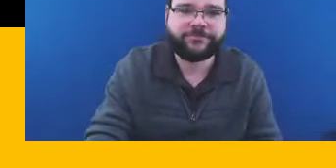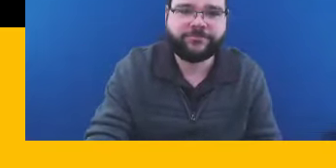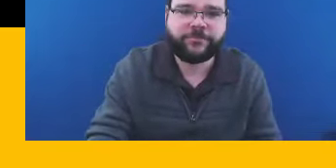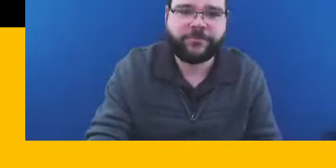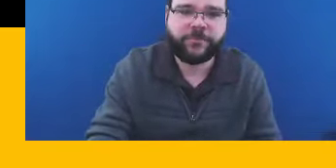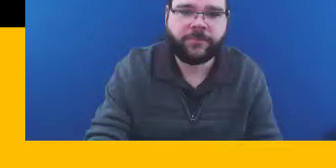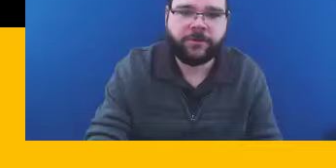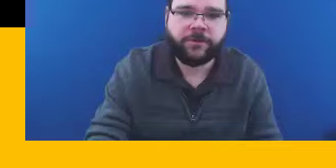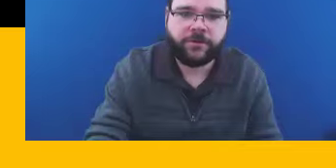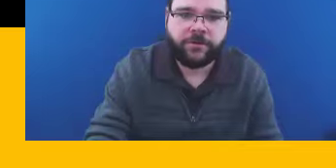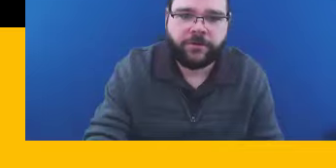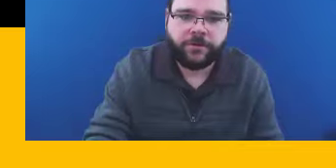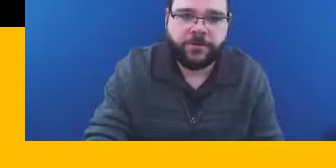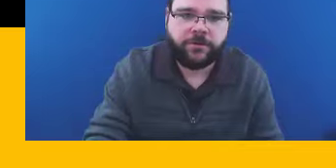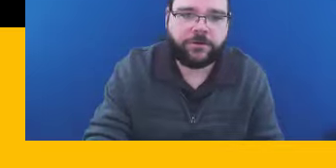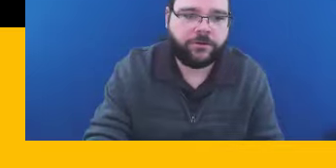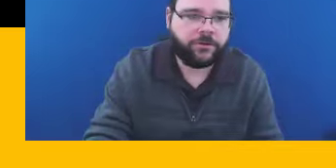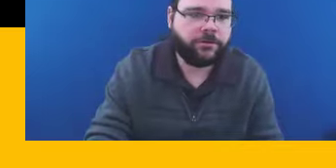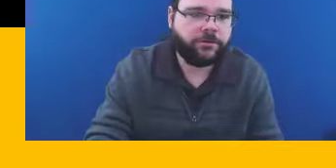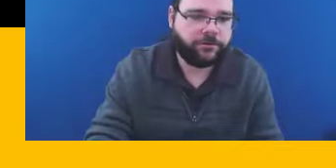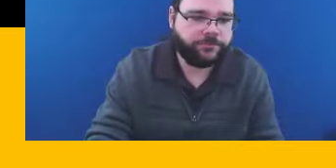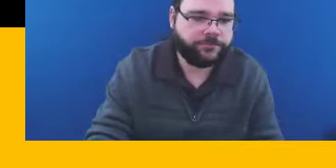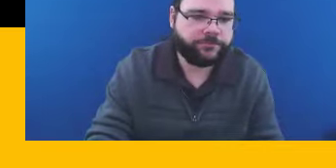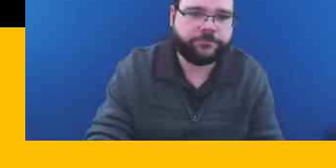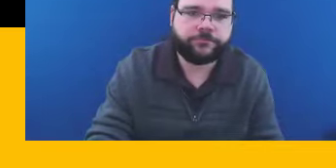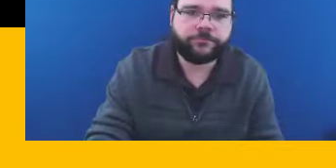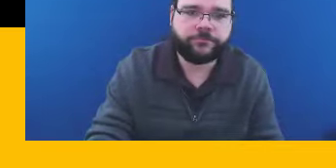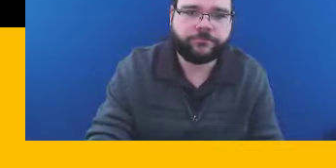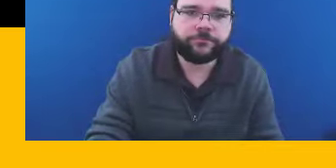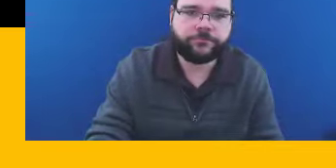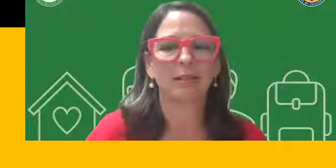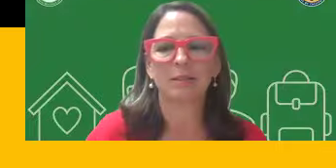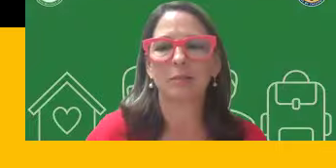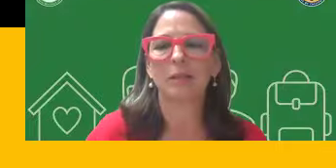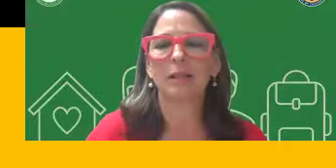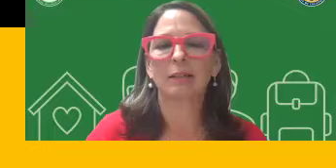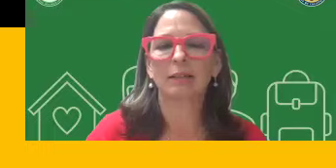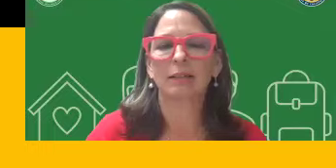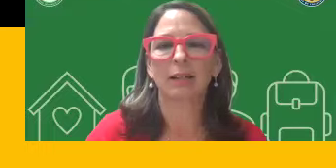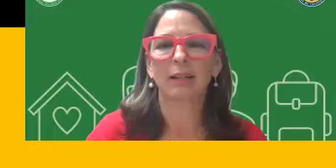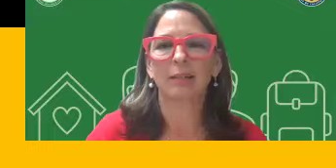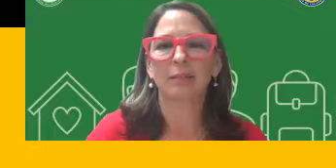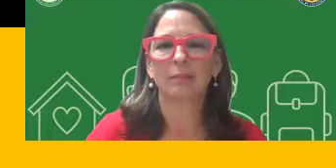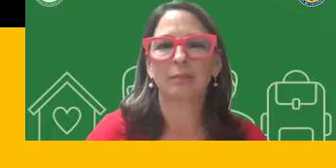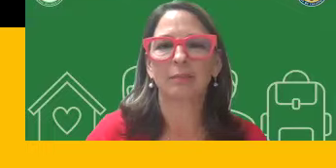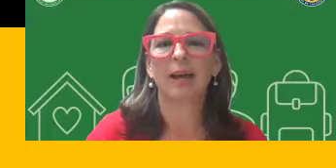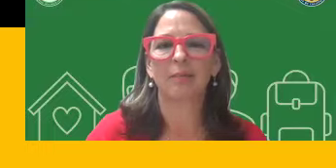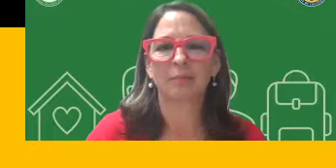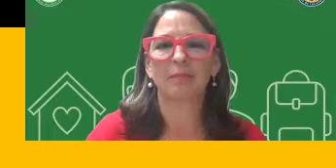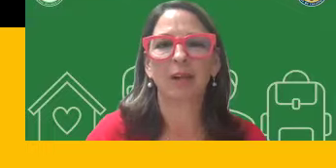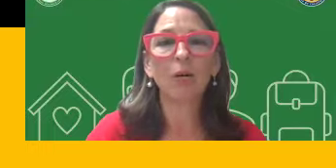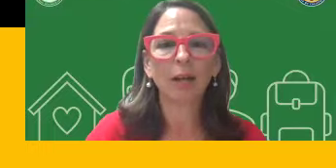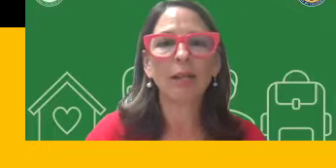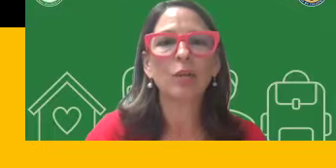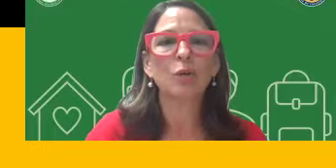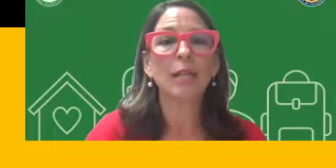And we have a lot of shelters and housing folks on today. I suspect this could be high.